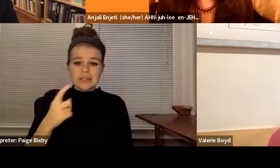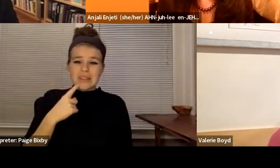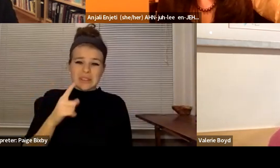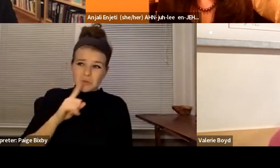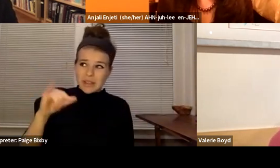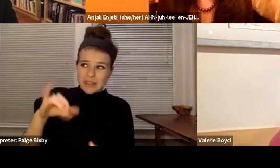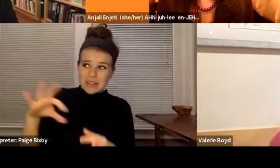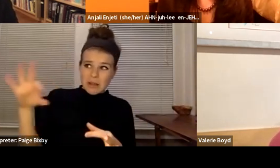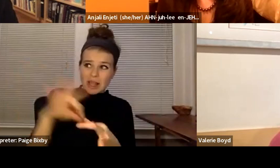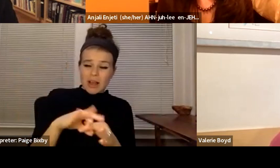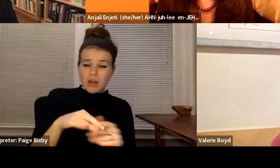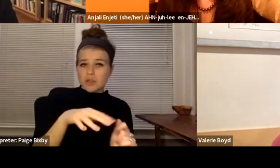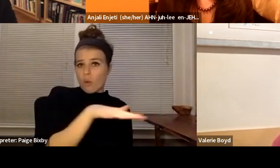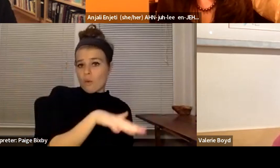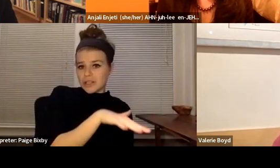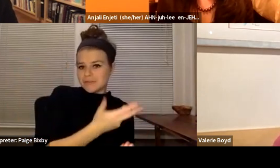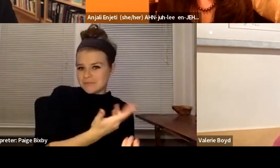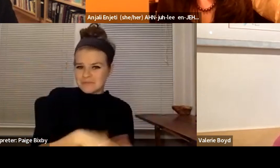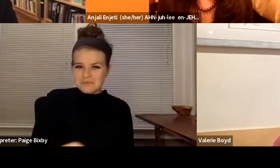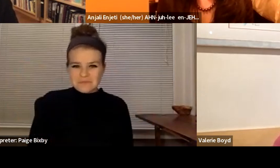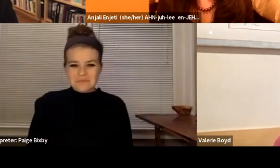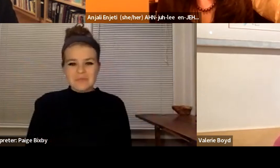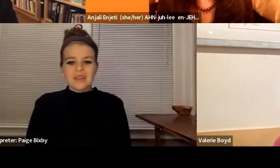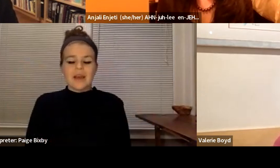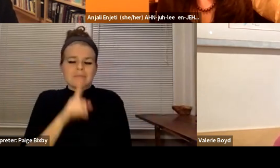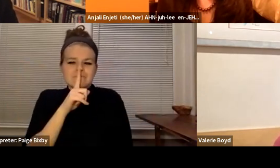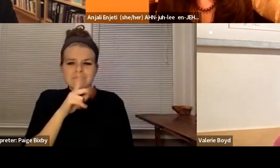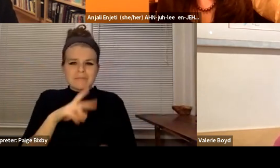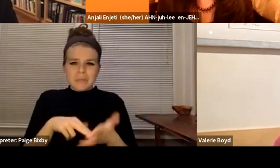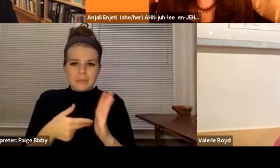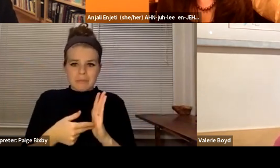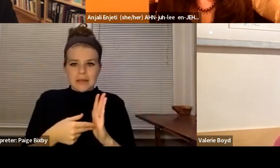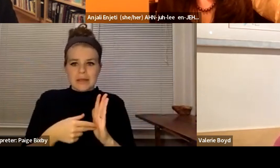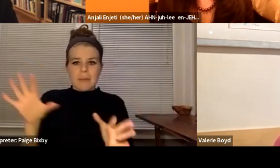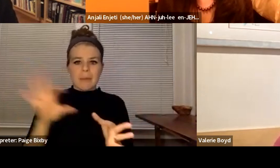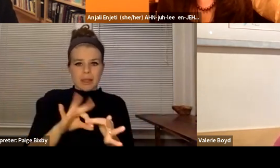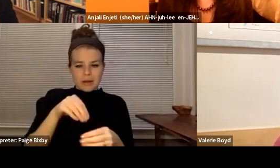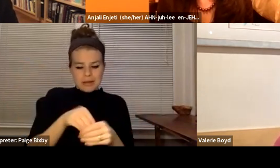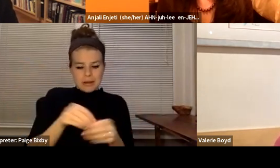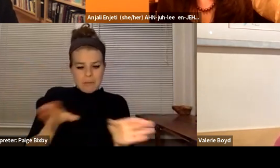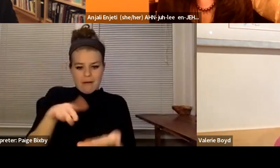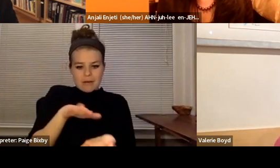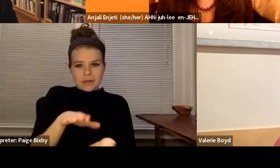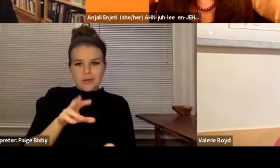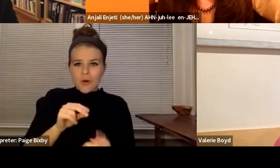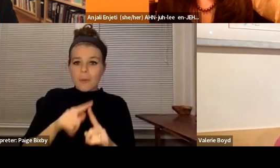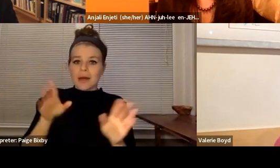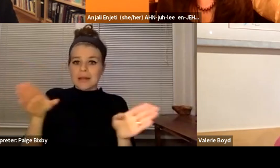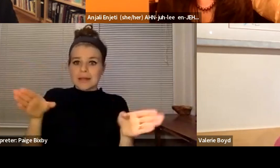in a box over here, Valerie, to the anecdote. And I don't mean to say they were saying that it belonged in a box, but to narrowing the